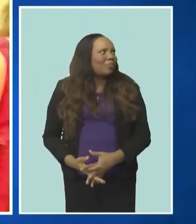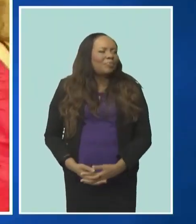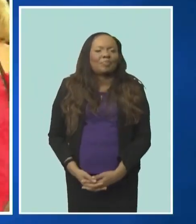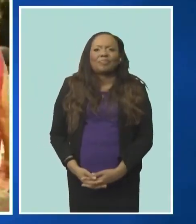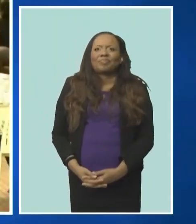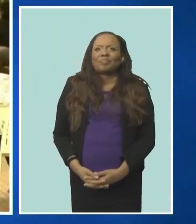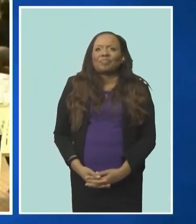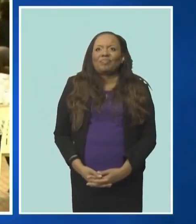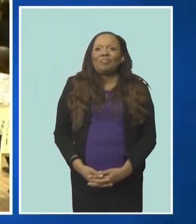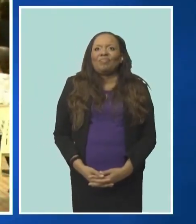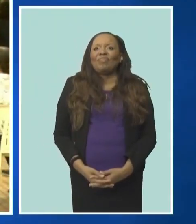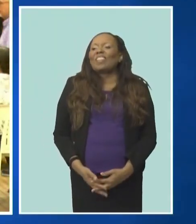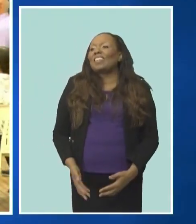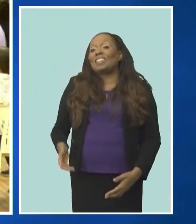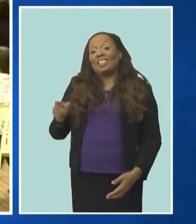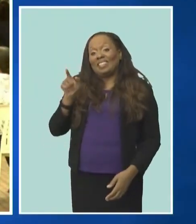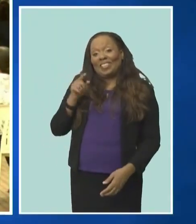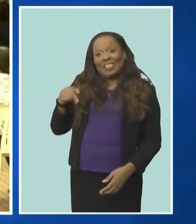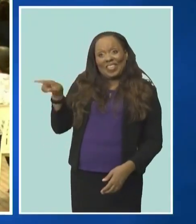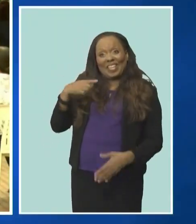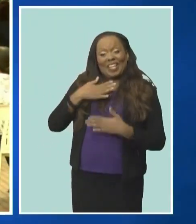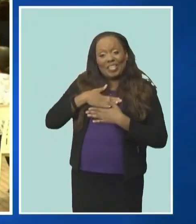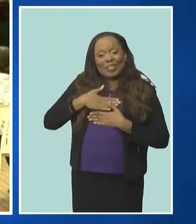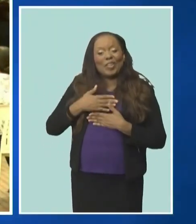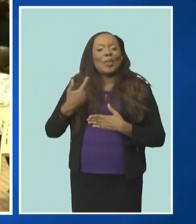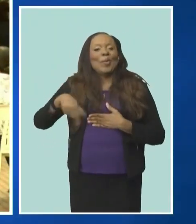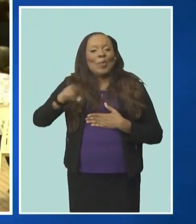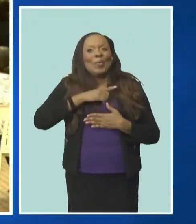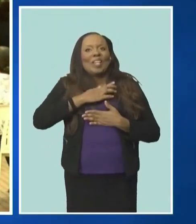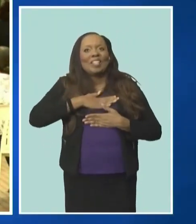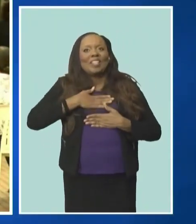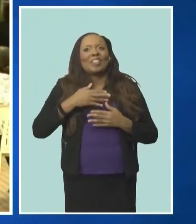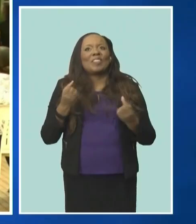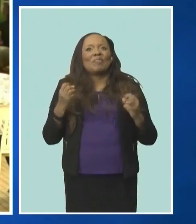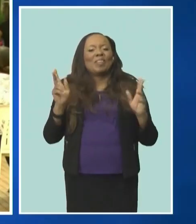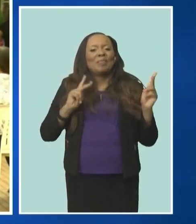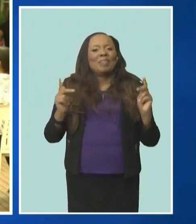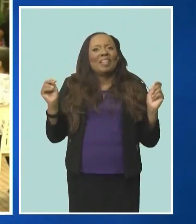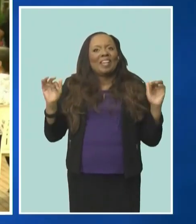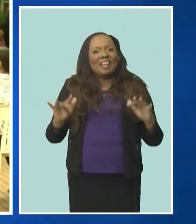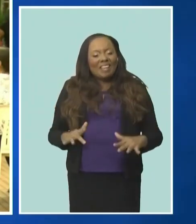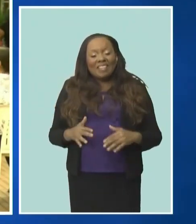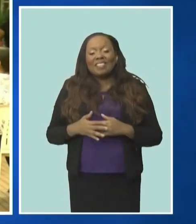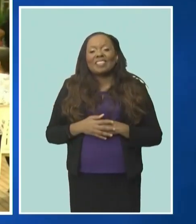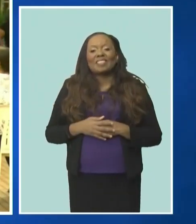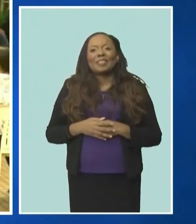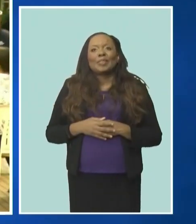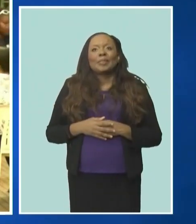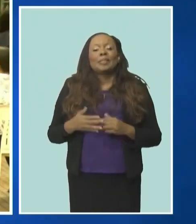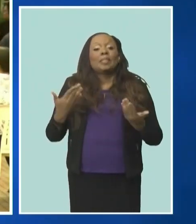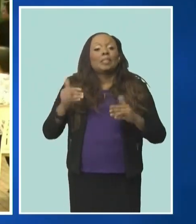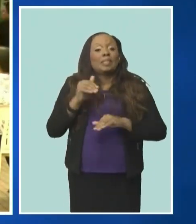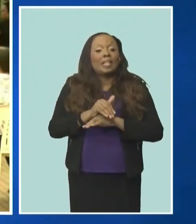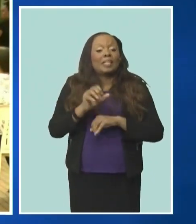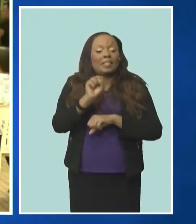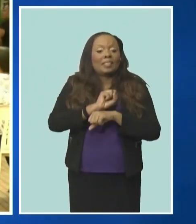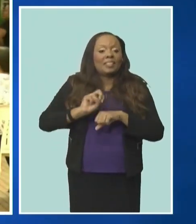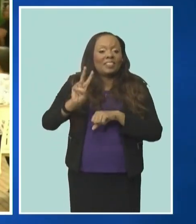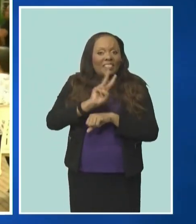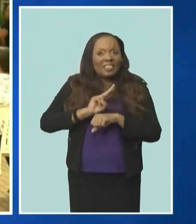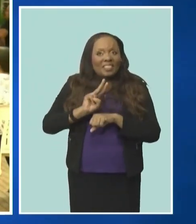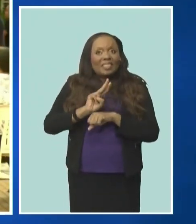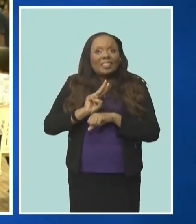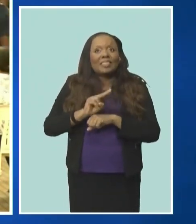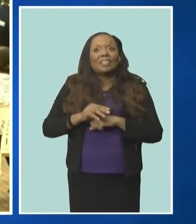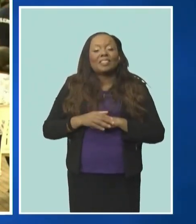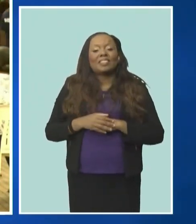All right, so they enjoyed it. We're enjoying it. Lots of people are here. As you heard, St. Vincent and the Grenadines will be on show tonight. We're